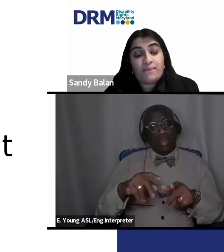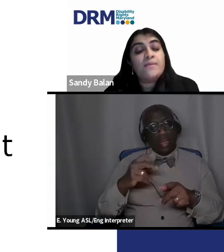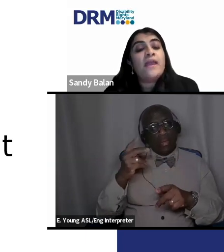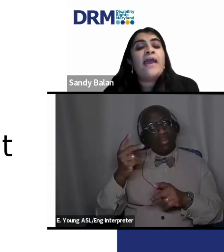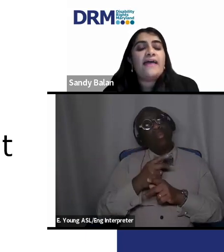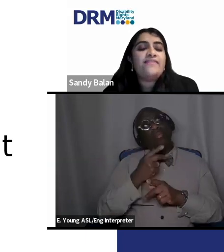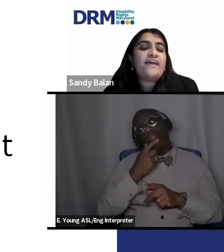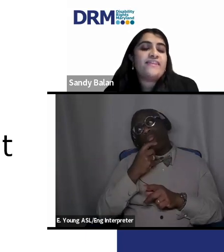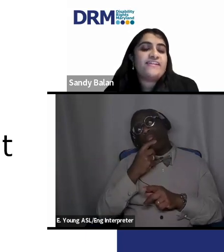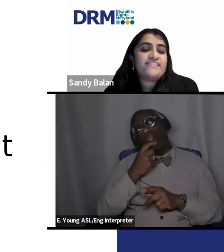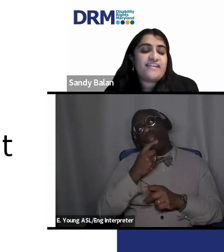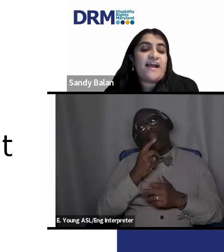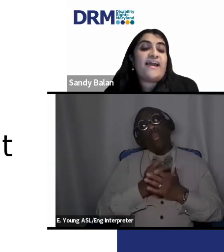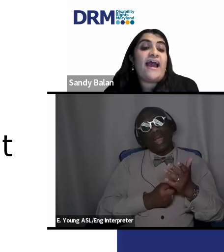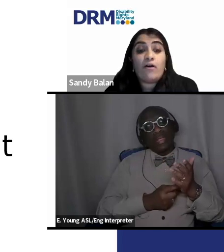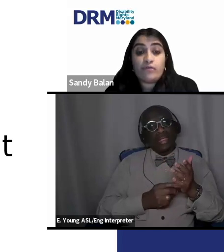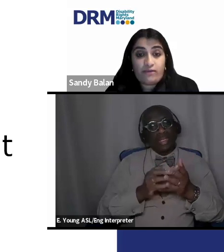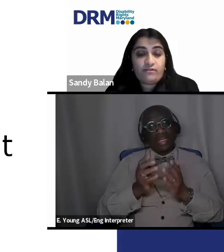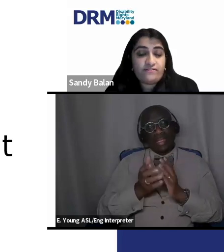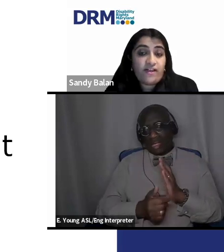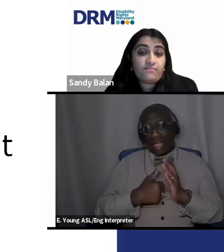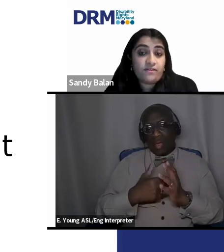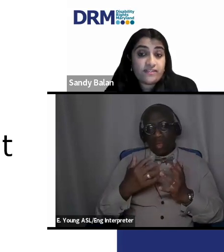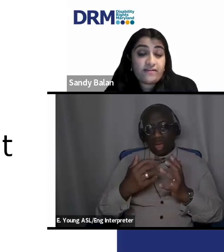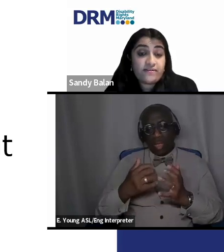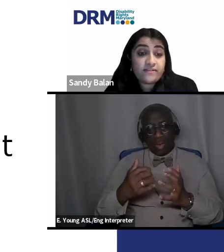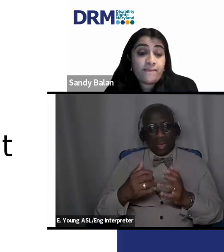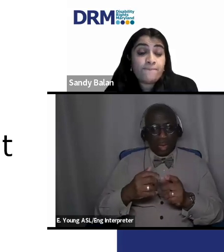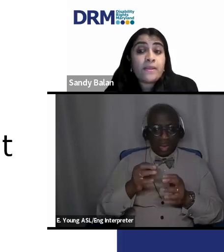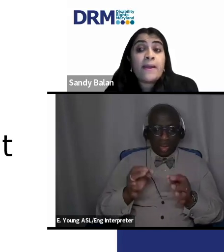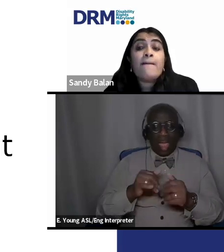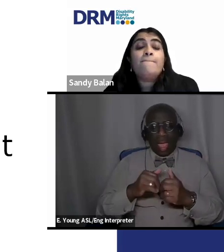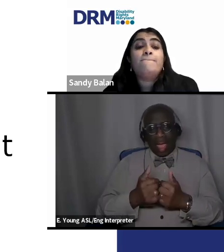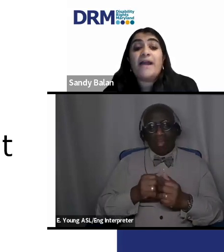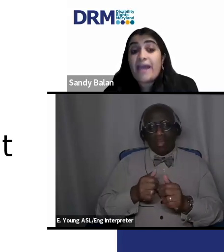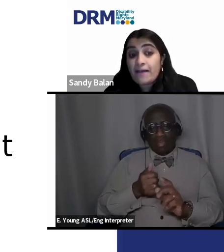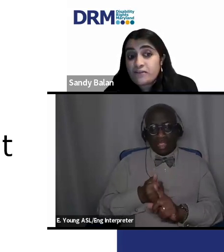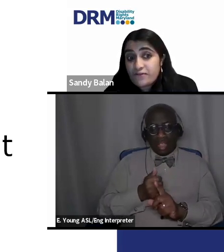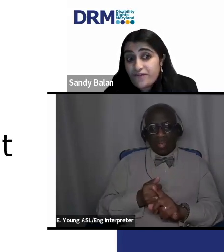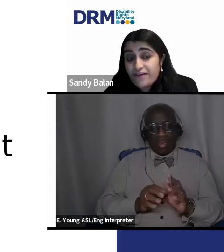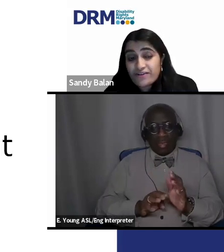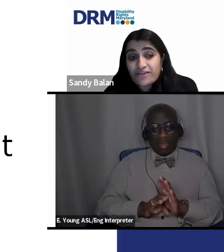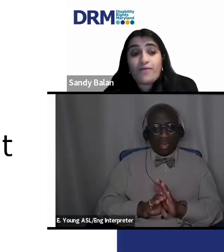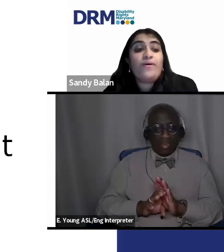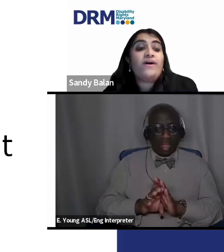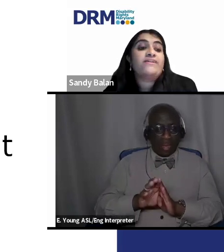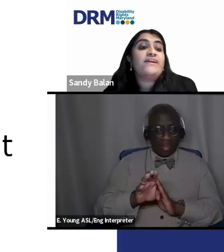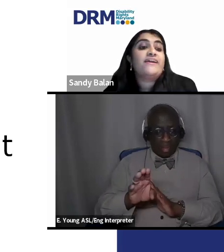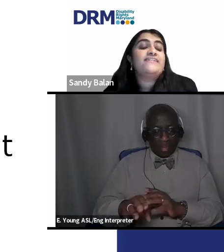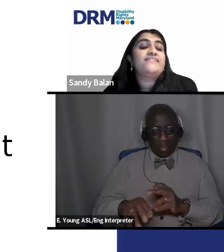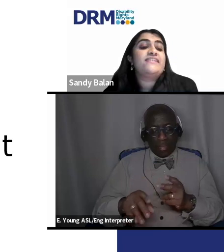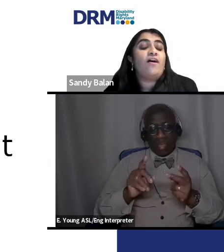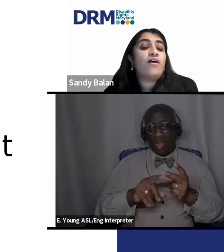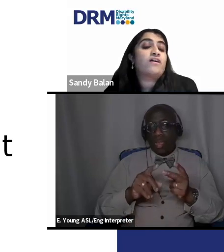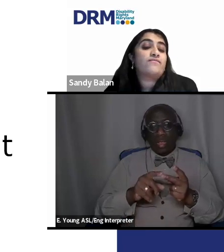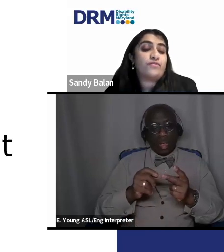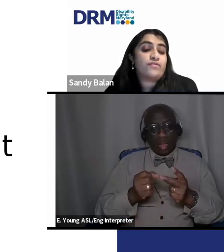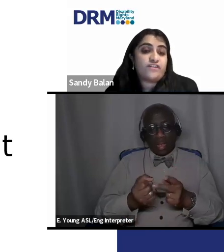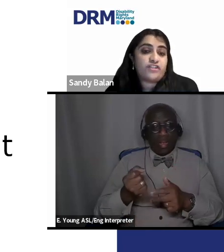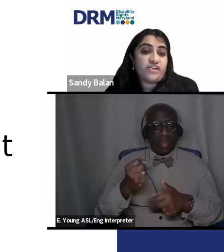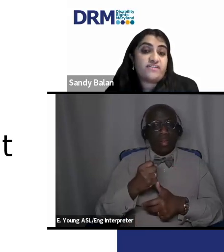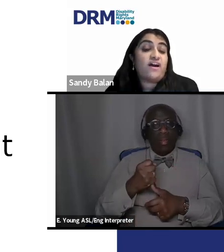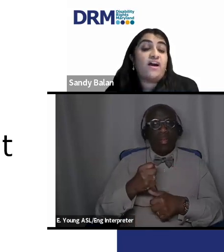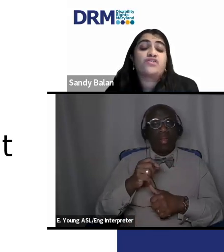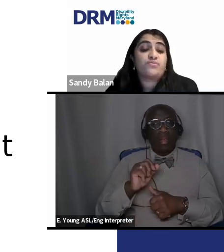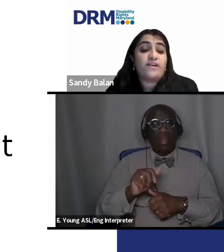want to develop, and then they decide how they will develop those skills. My absolute favorite, though, one is the ARC of